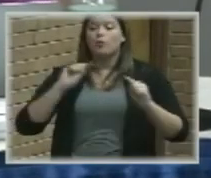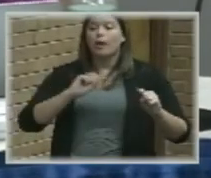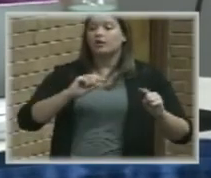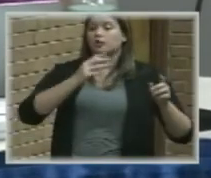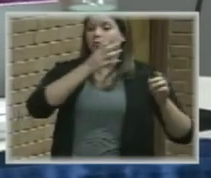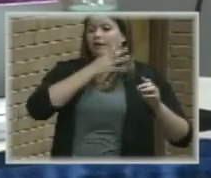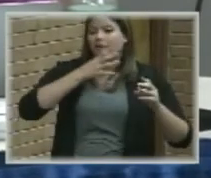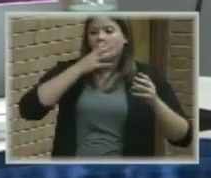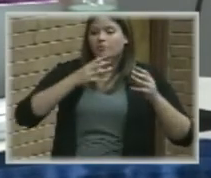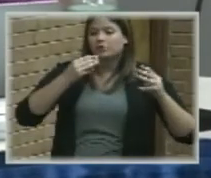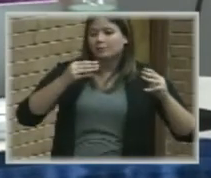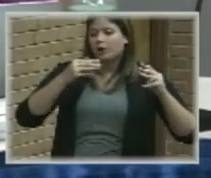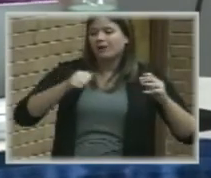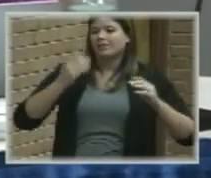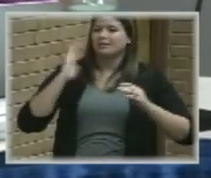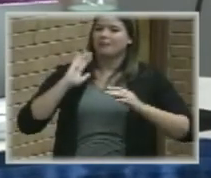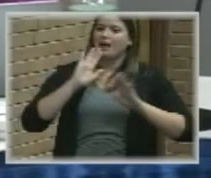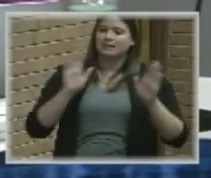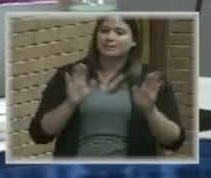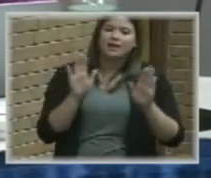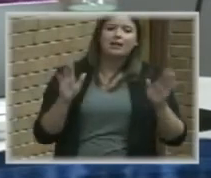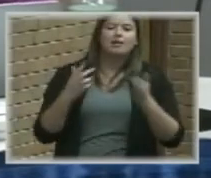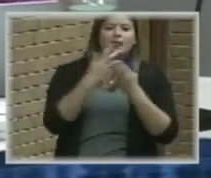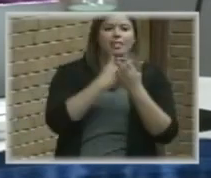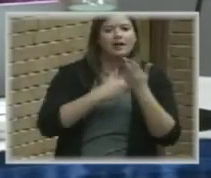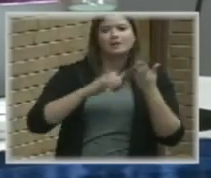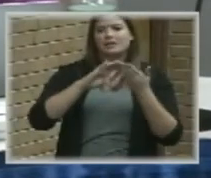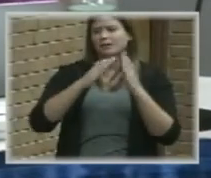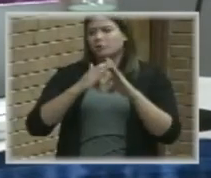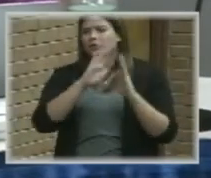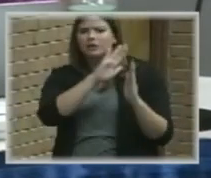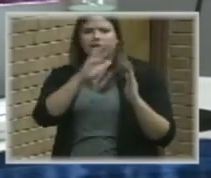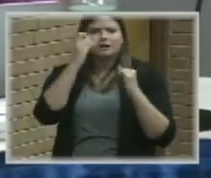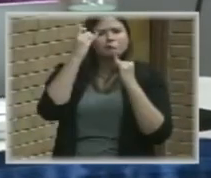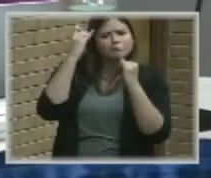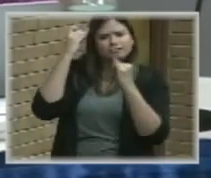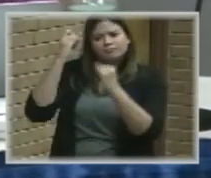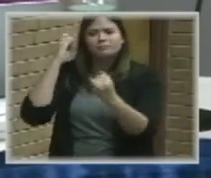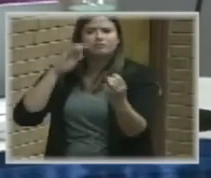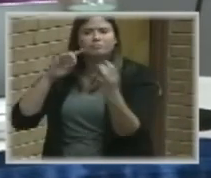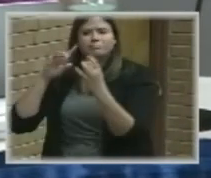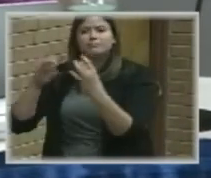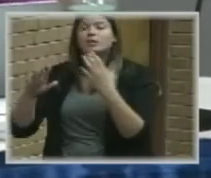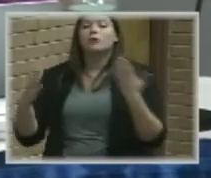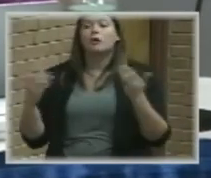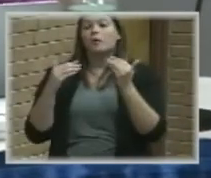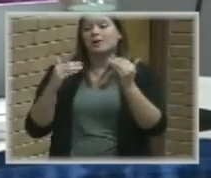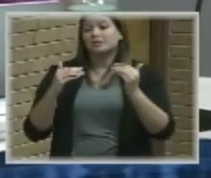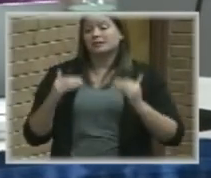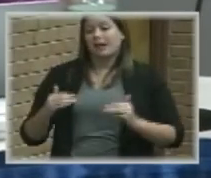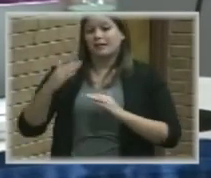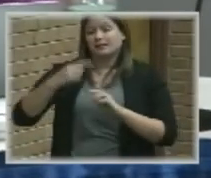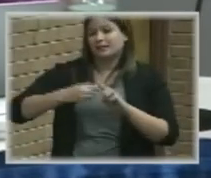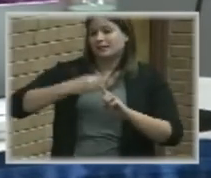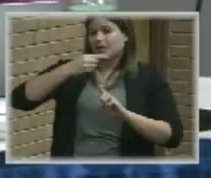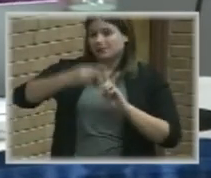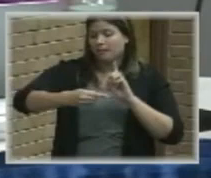market this past Sunday collecting community input. The next step comes next month.